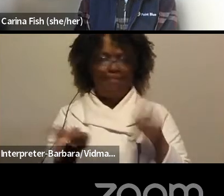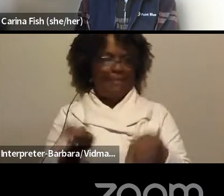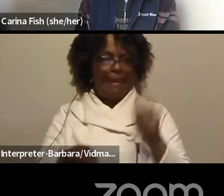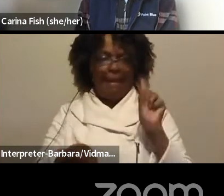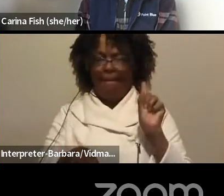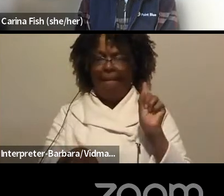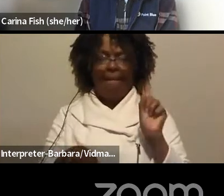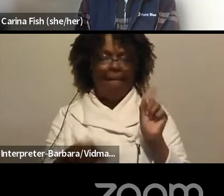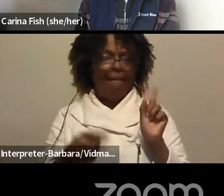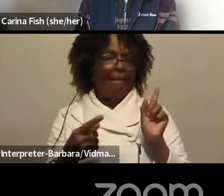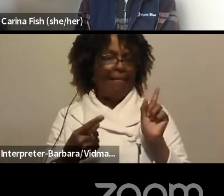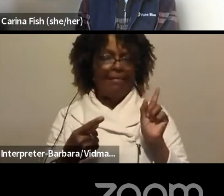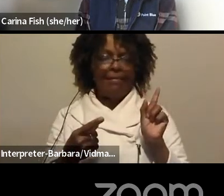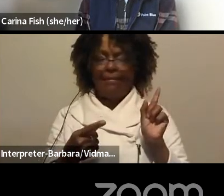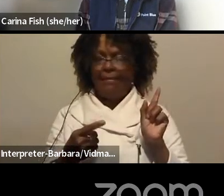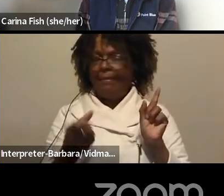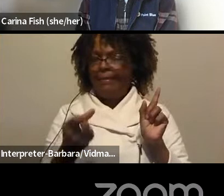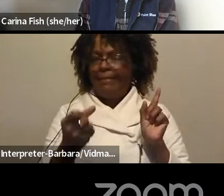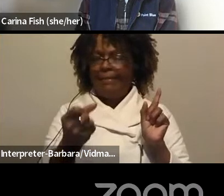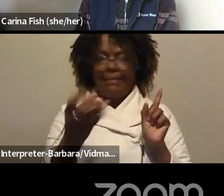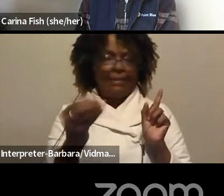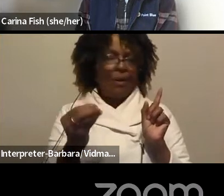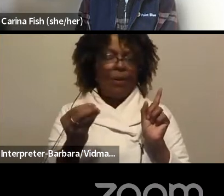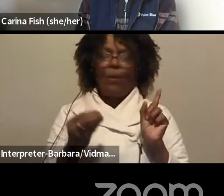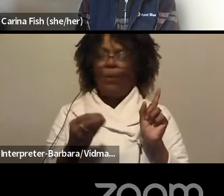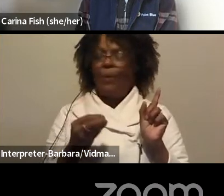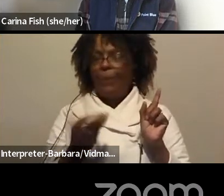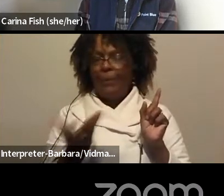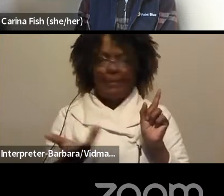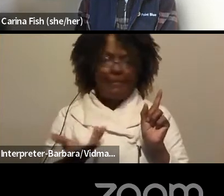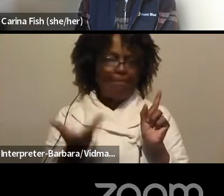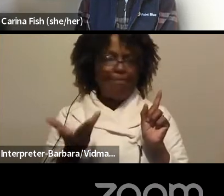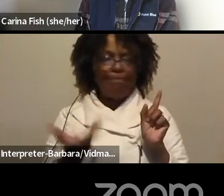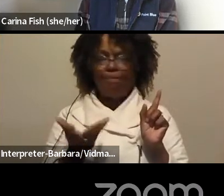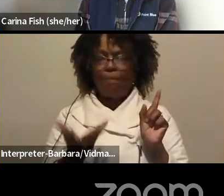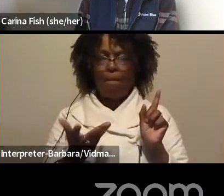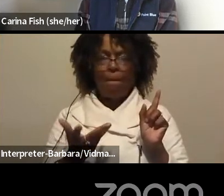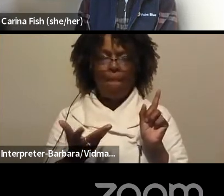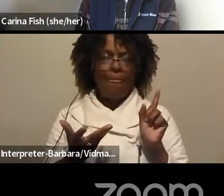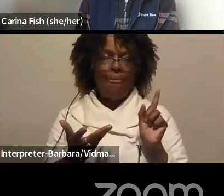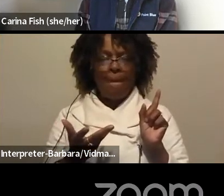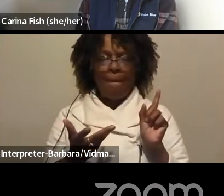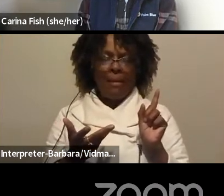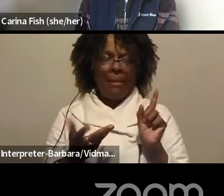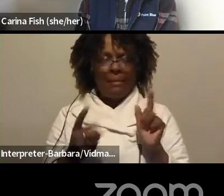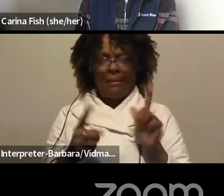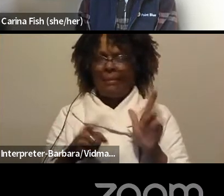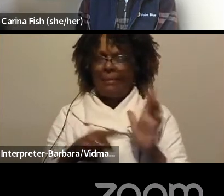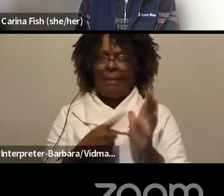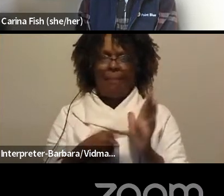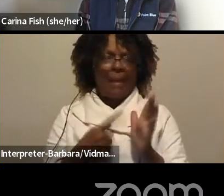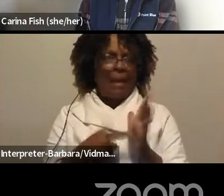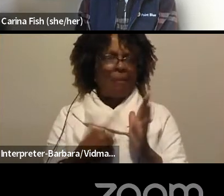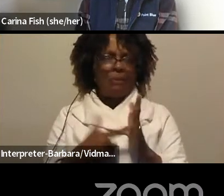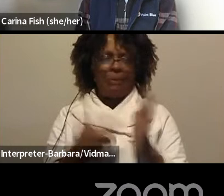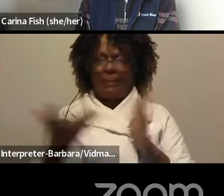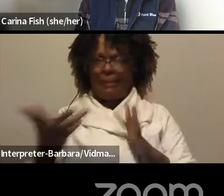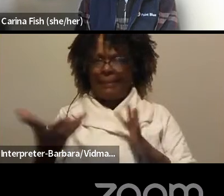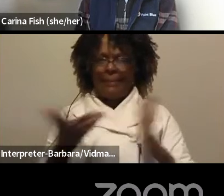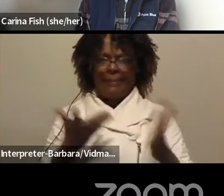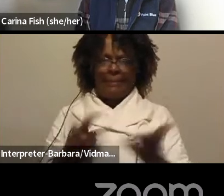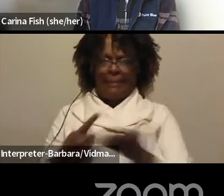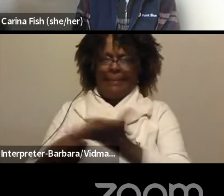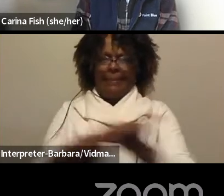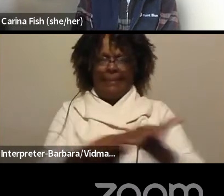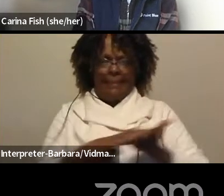this two, and it's something I'm still dealing with. And so it was just these two things that were kind of going at each other. Eventually I kind of was like, you know what, let me just try